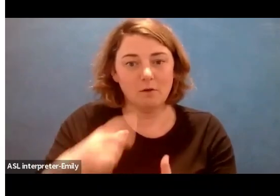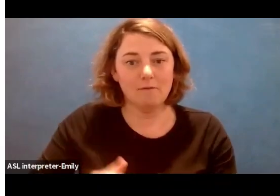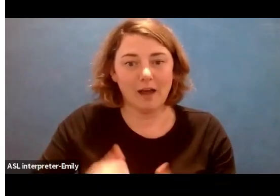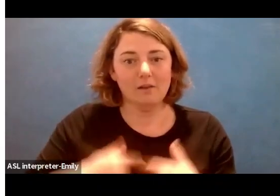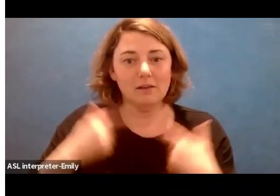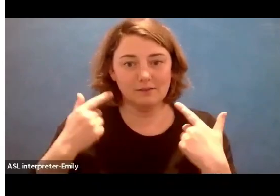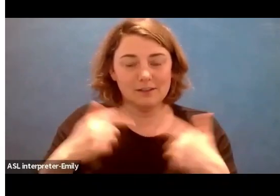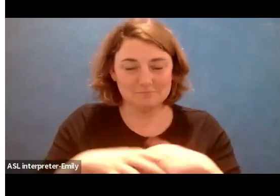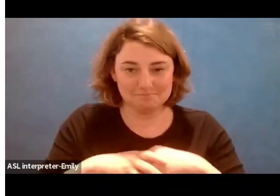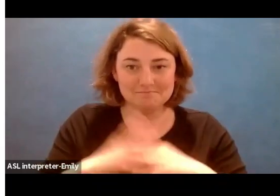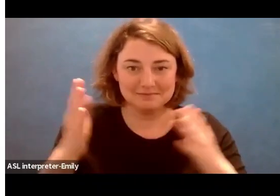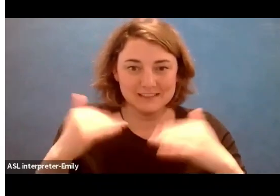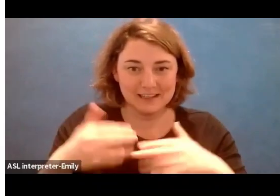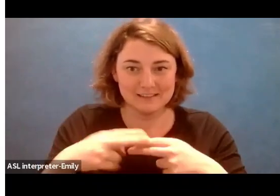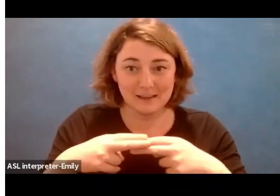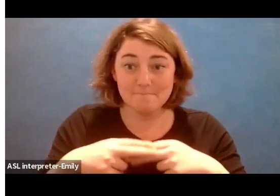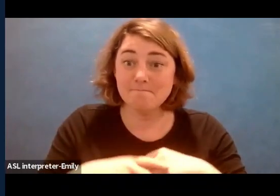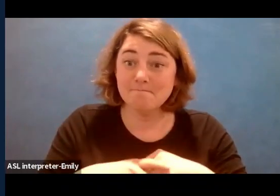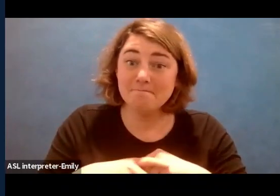slide.